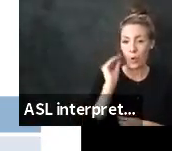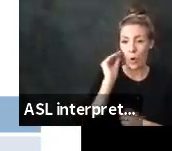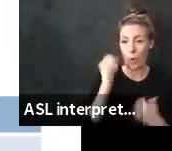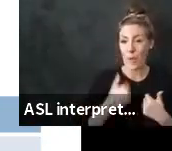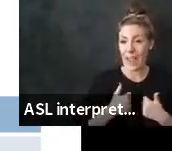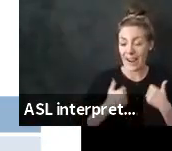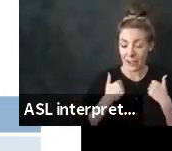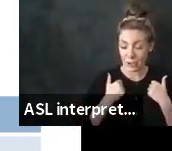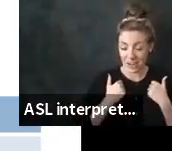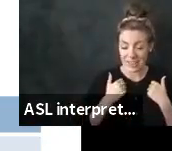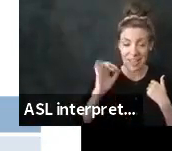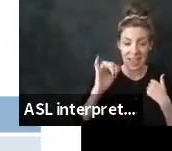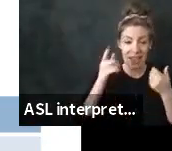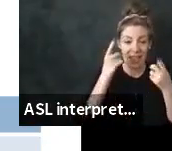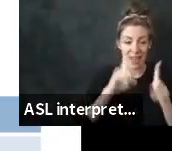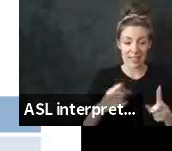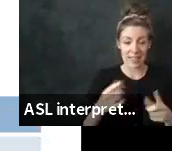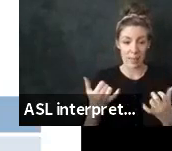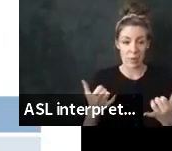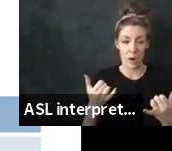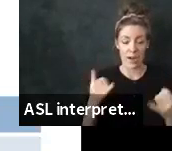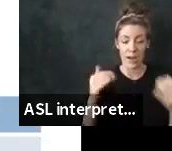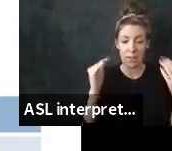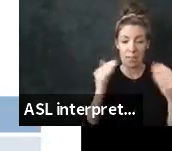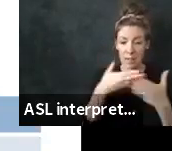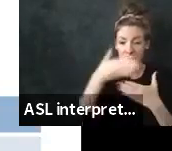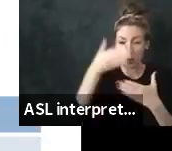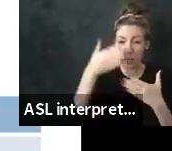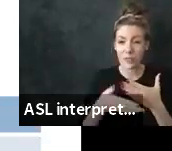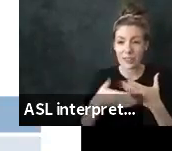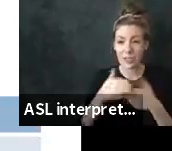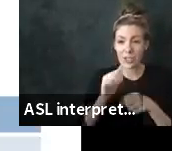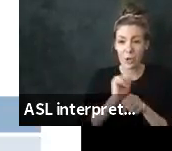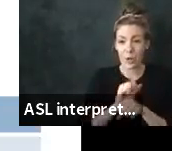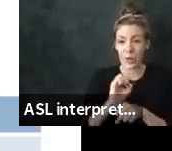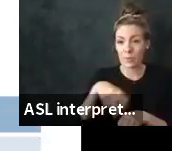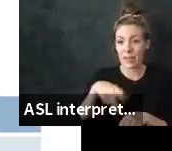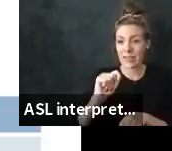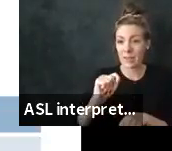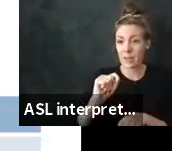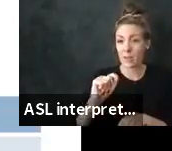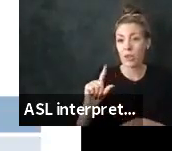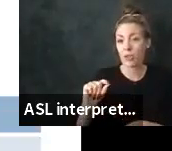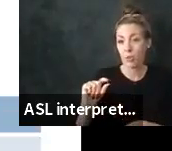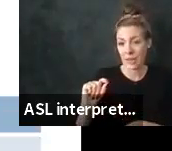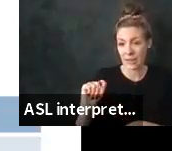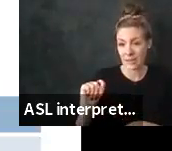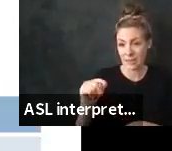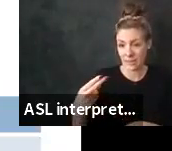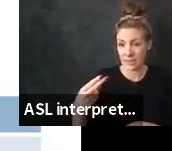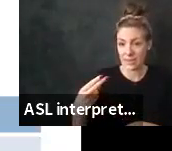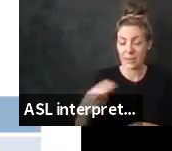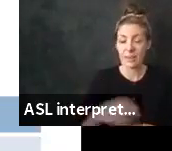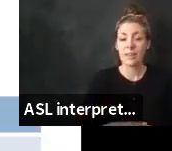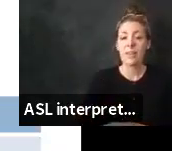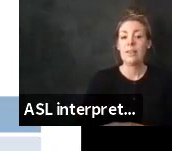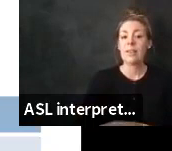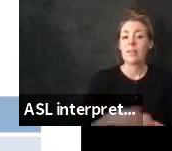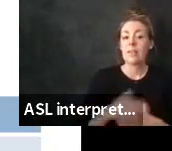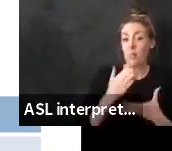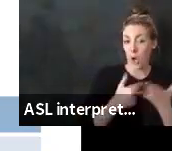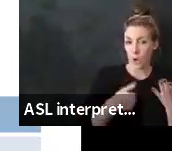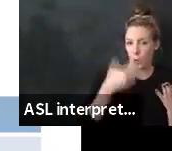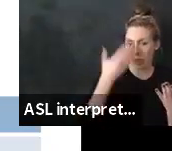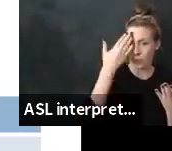That's taking place now. They expect to have completed that work by September 20th. What we don't know